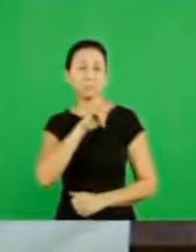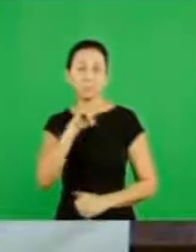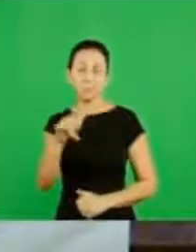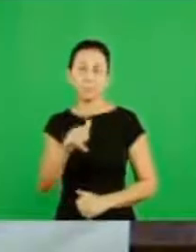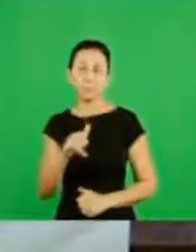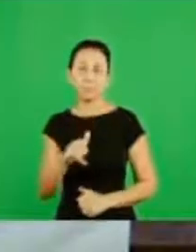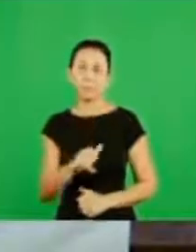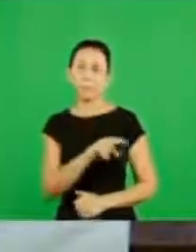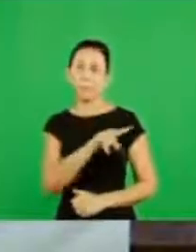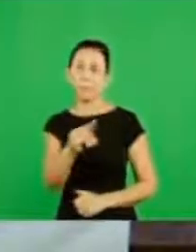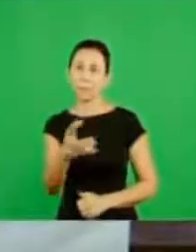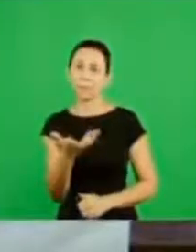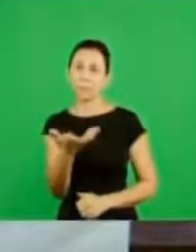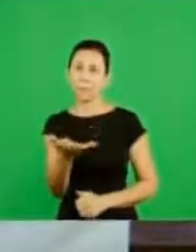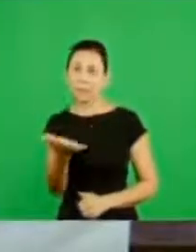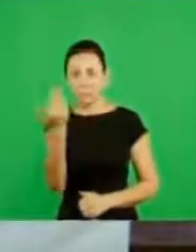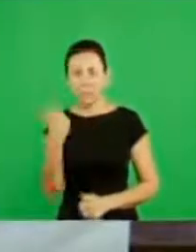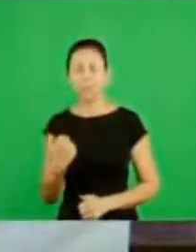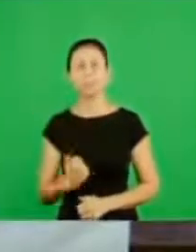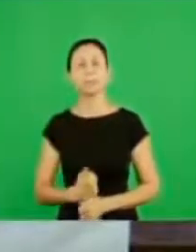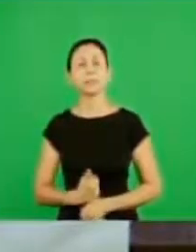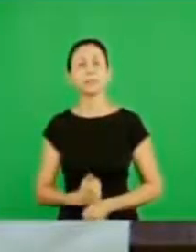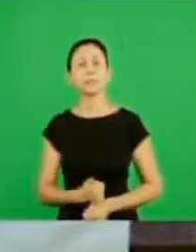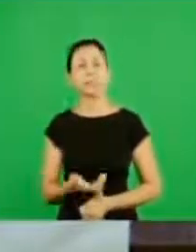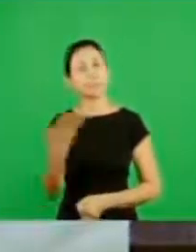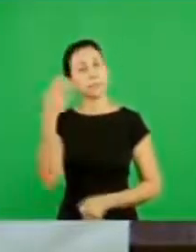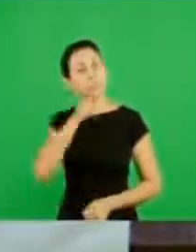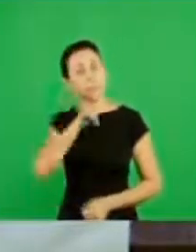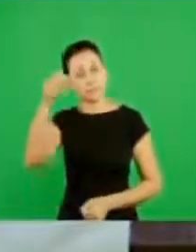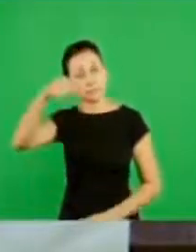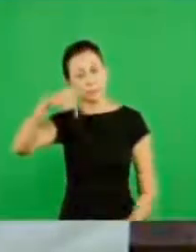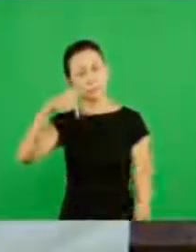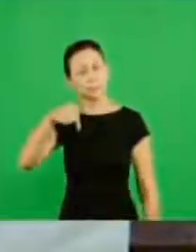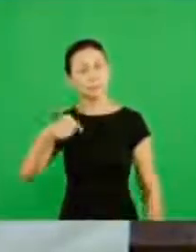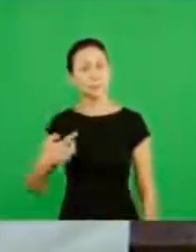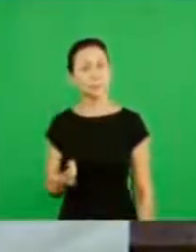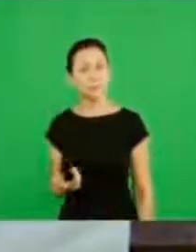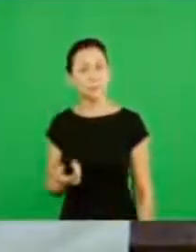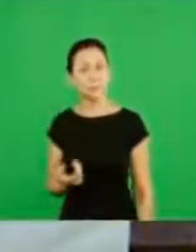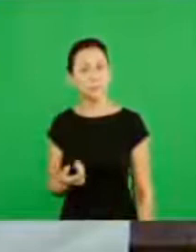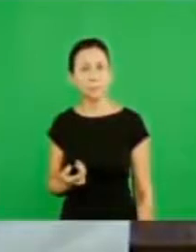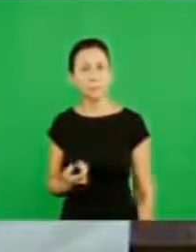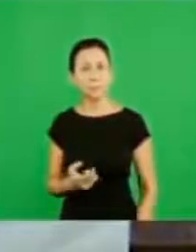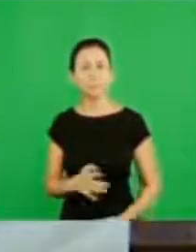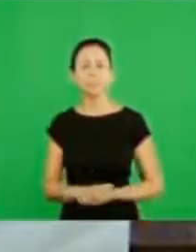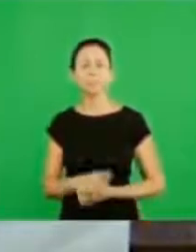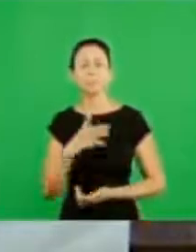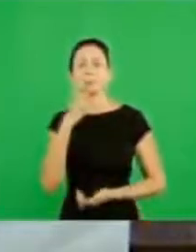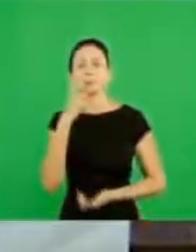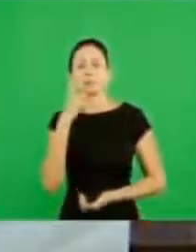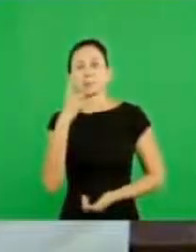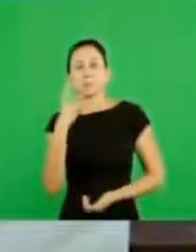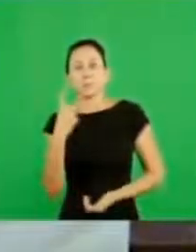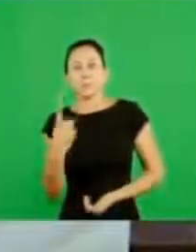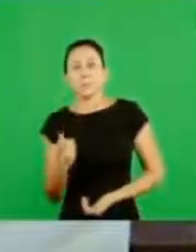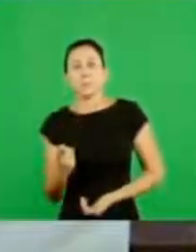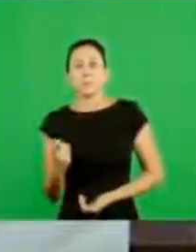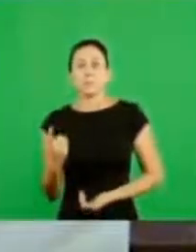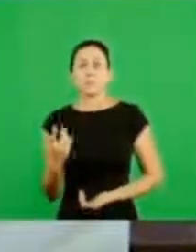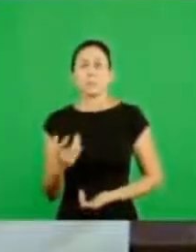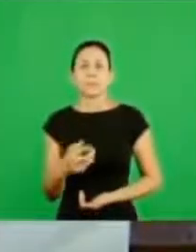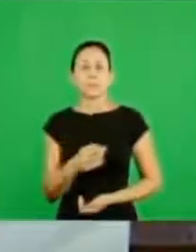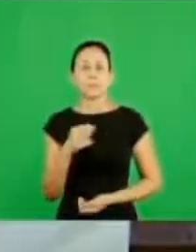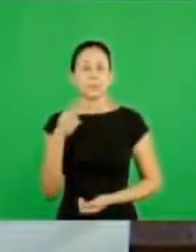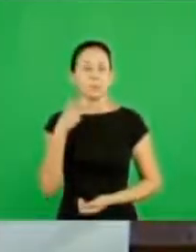live his own way, his own path. And those who want to take their path, who wants to, you know,